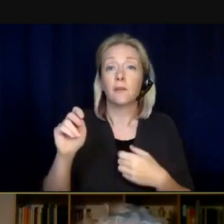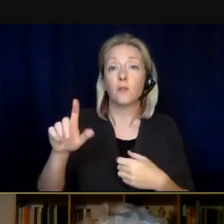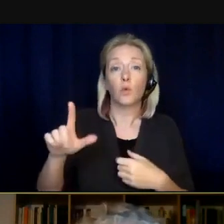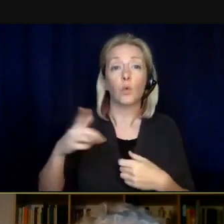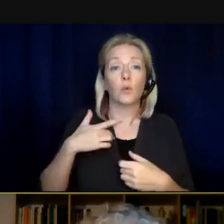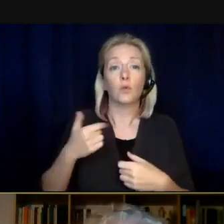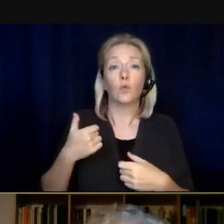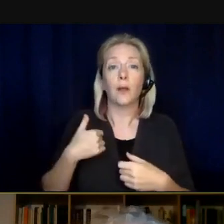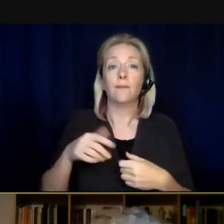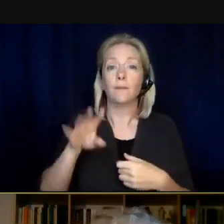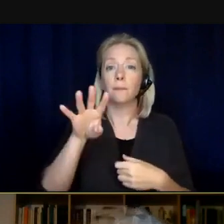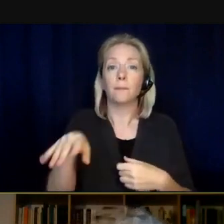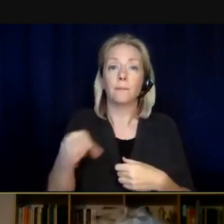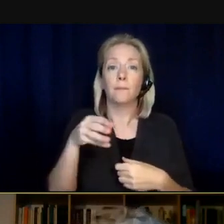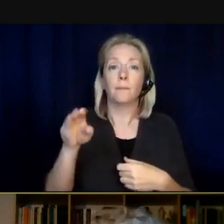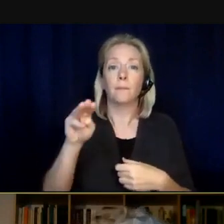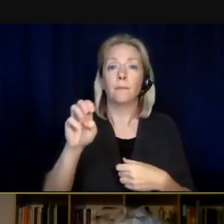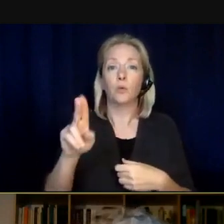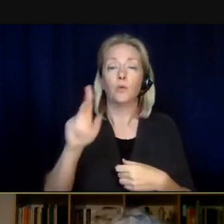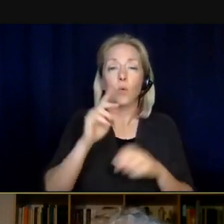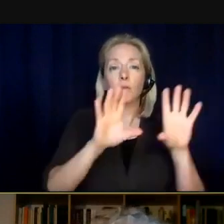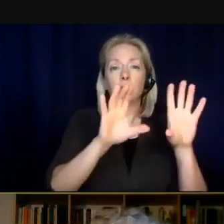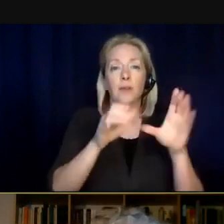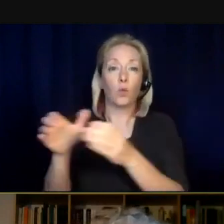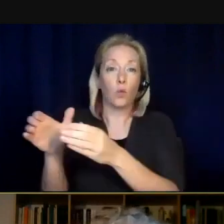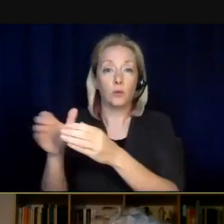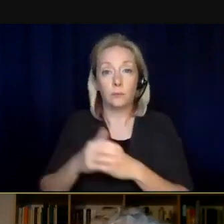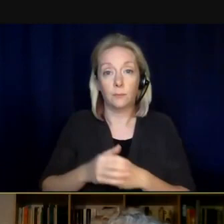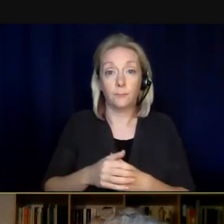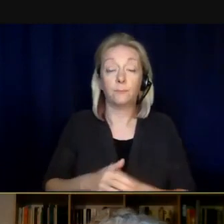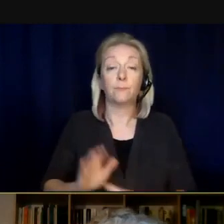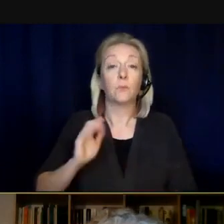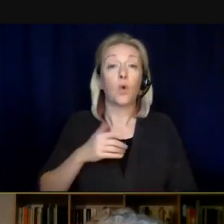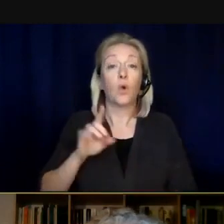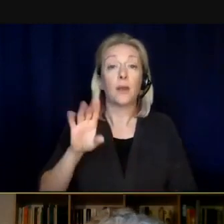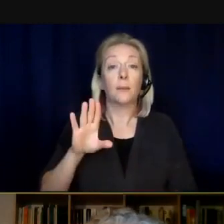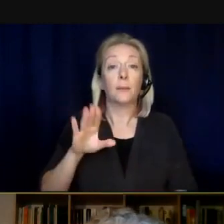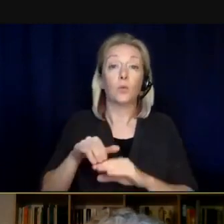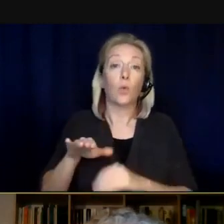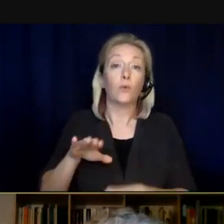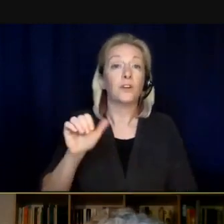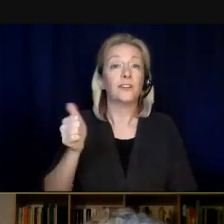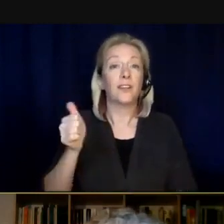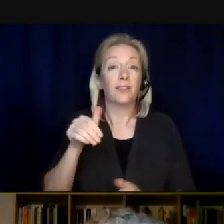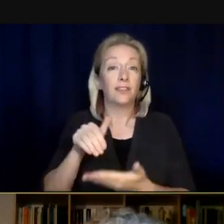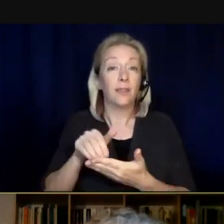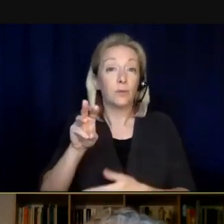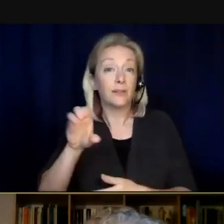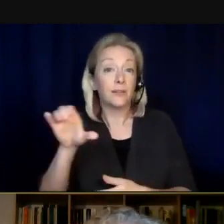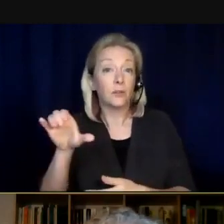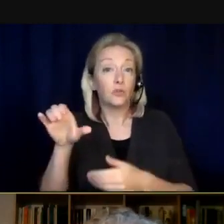categories menu. Now our database has over 10,600